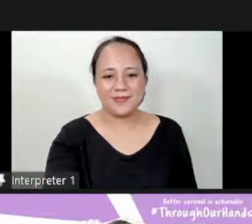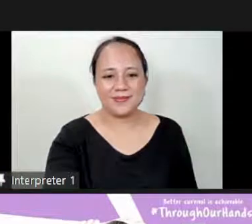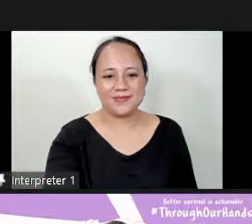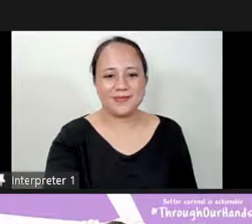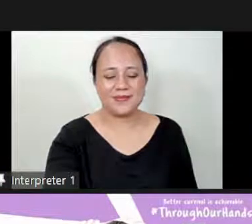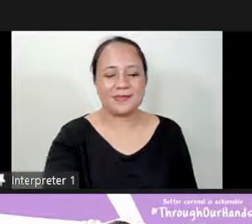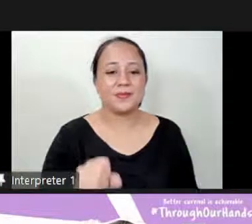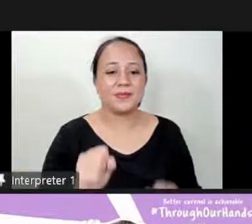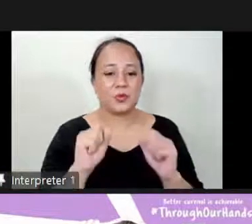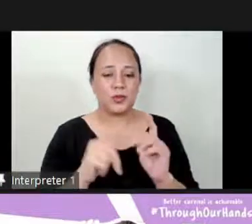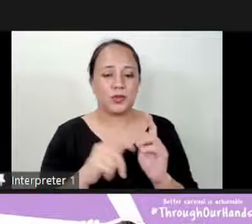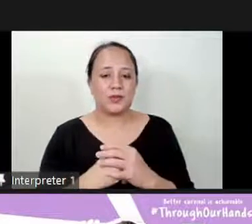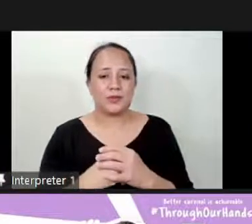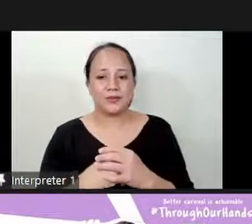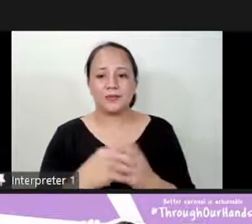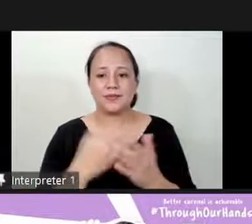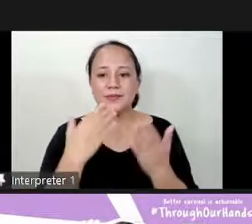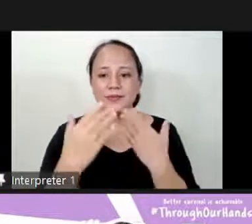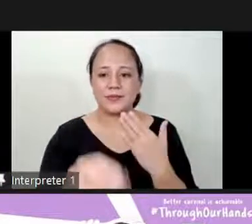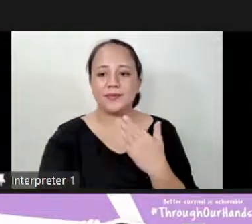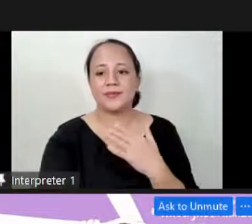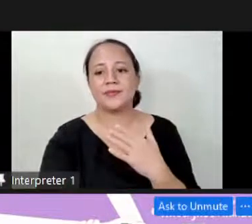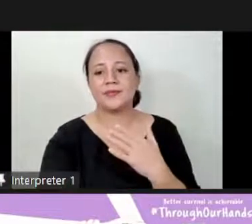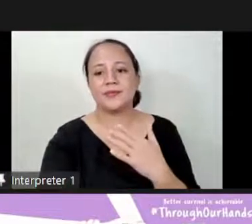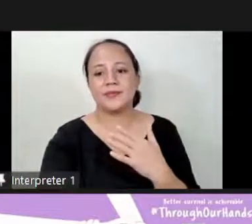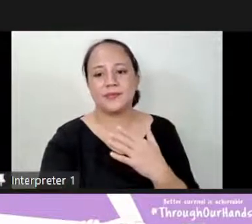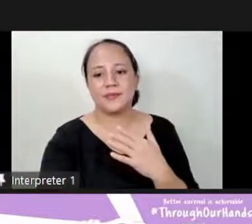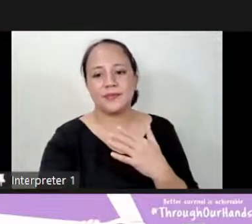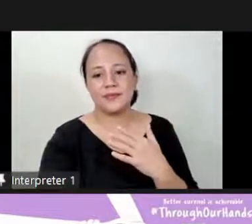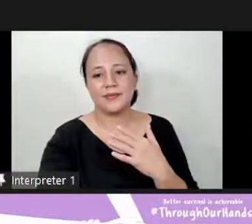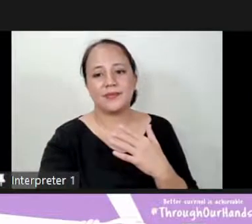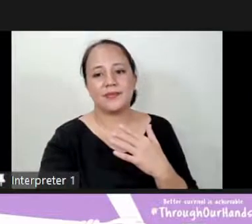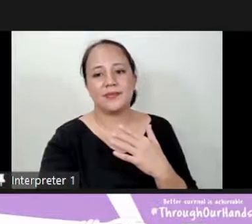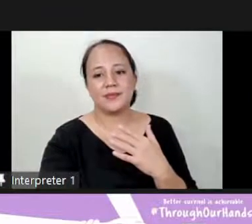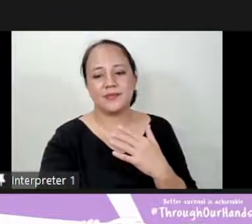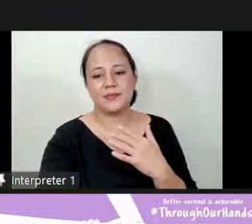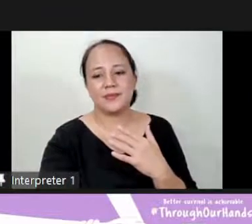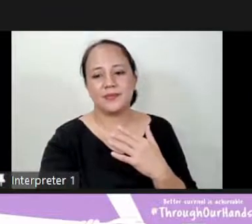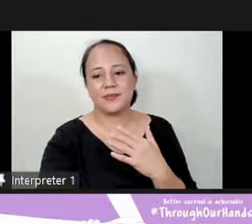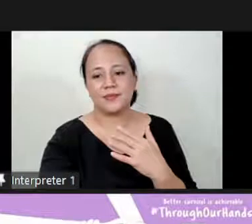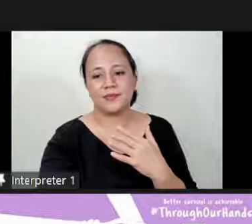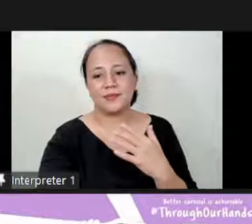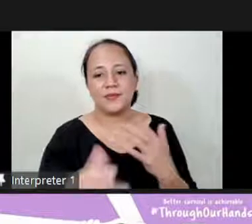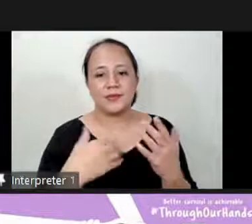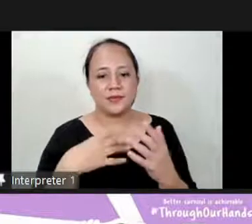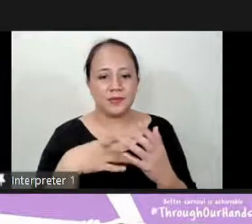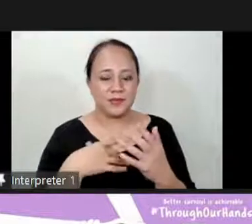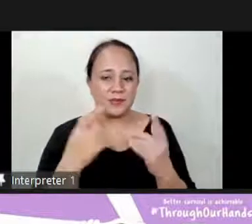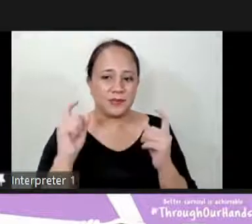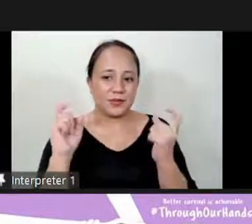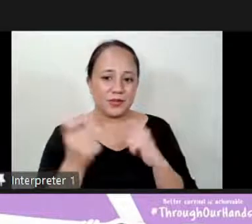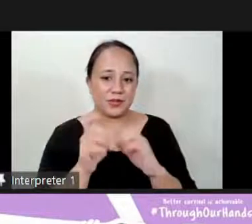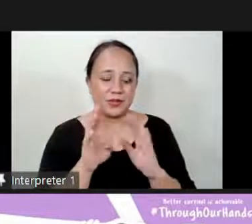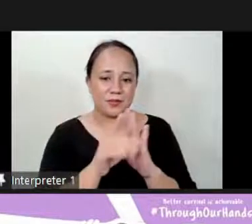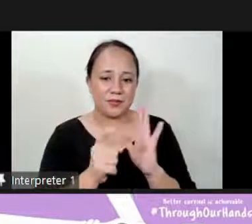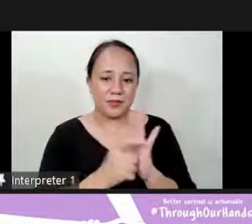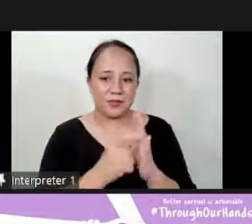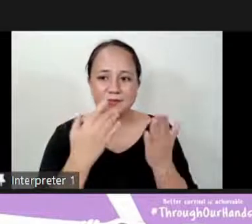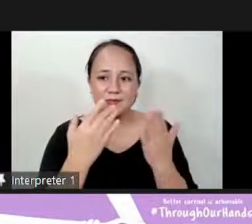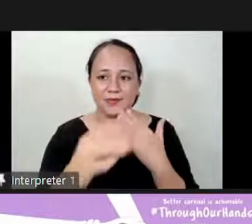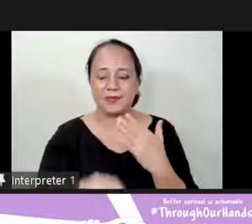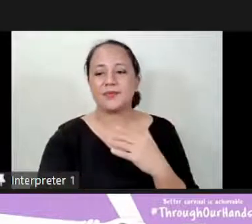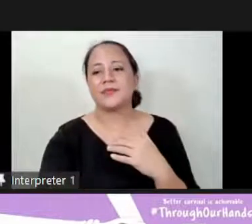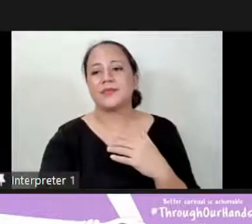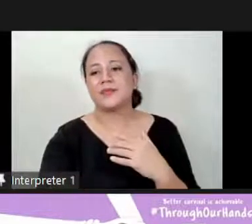Okay, thank you again. While we're all trying to change our backgrounds, thank you everyone